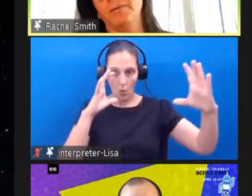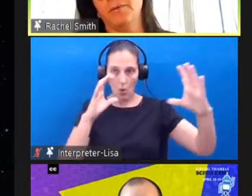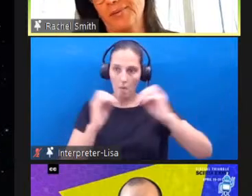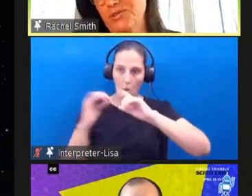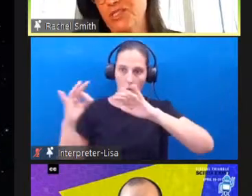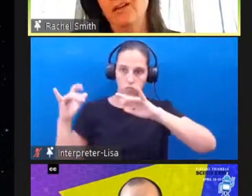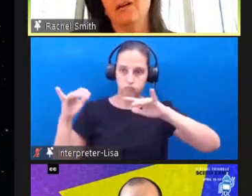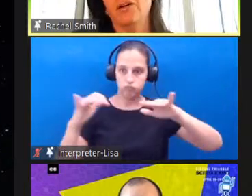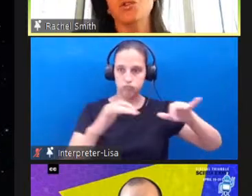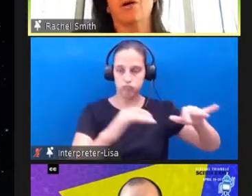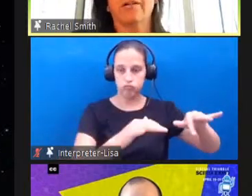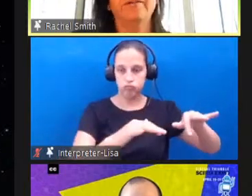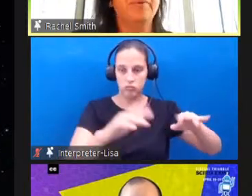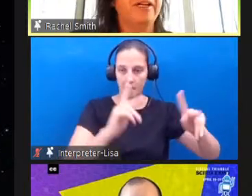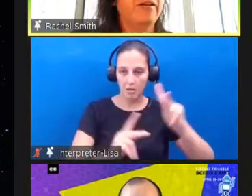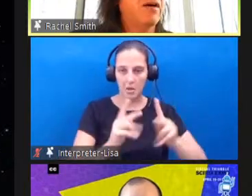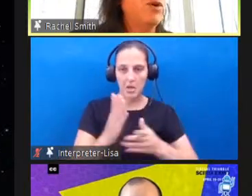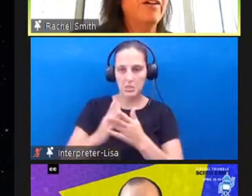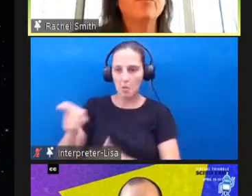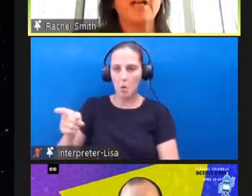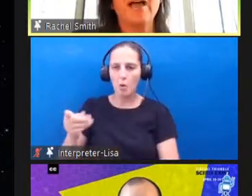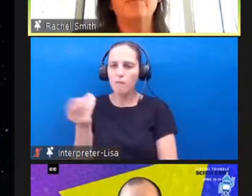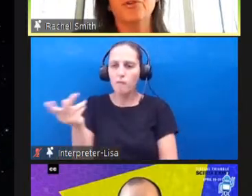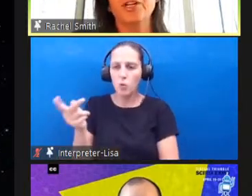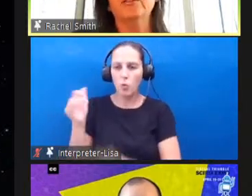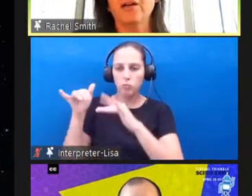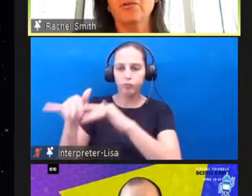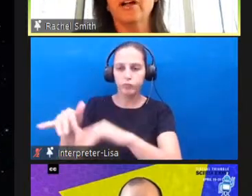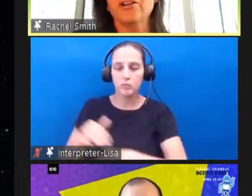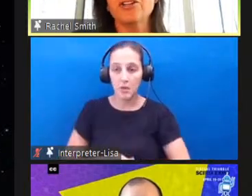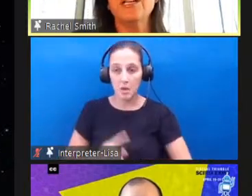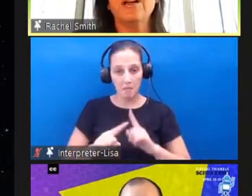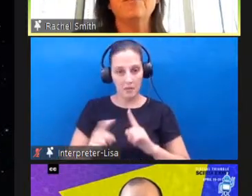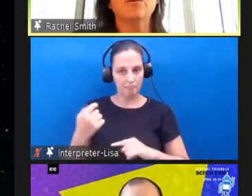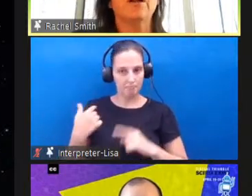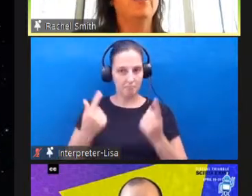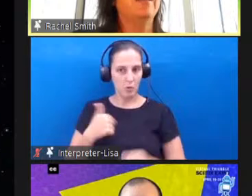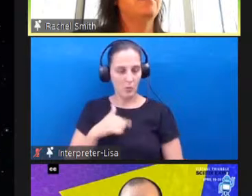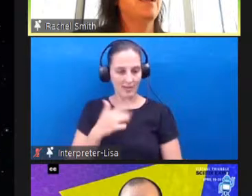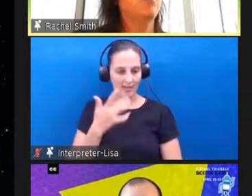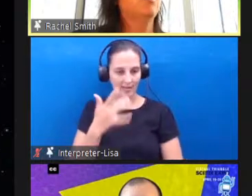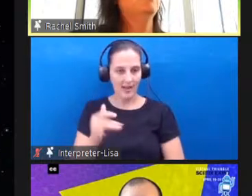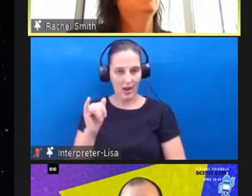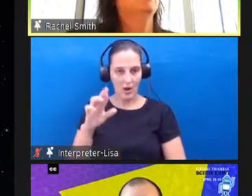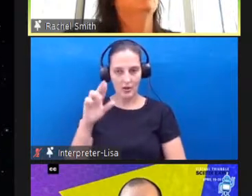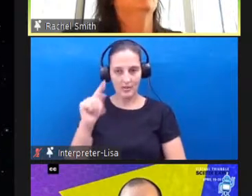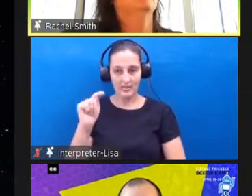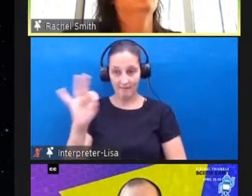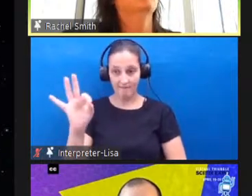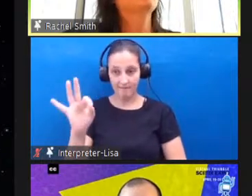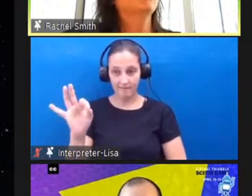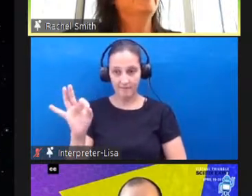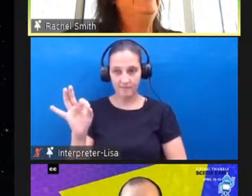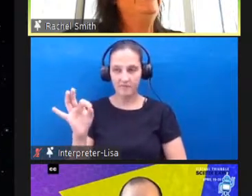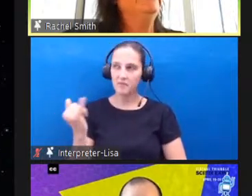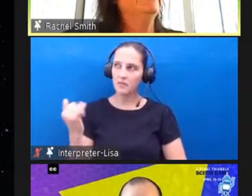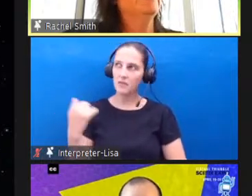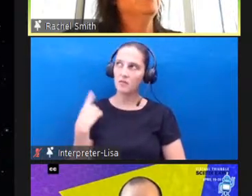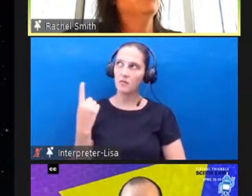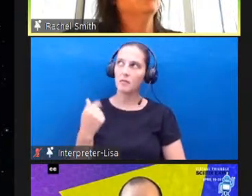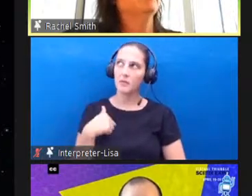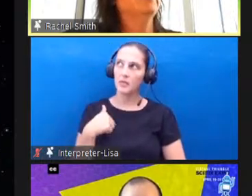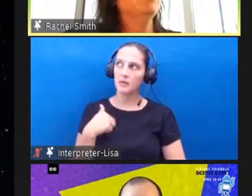more people proposing, and others aren't. But we have had pretty good luck with IRTF. So I've had now